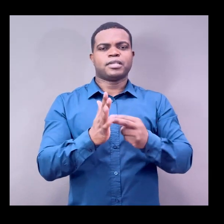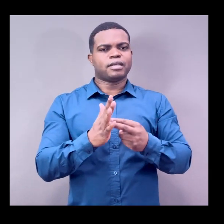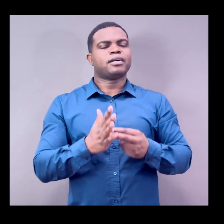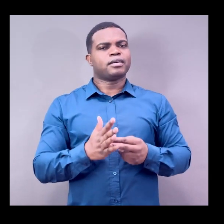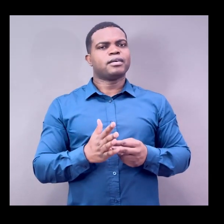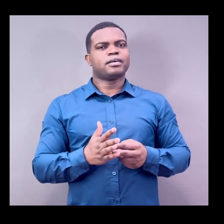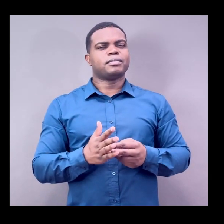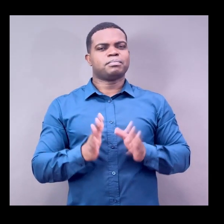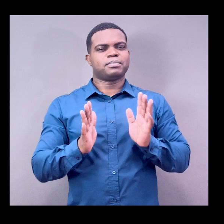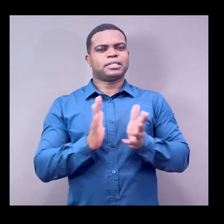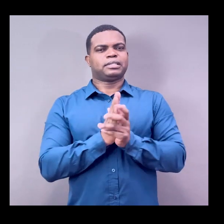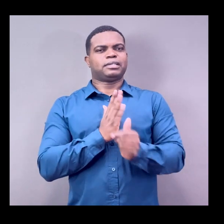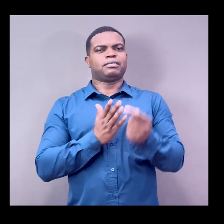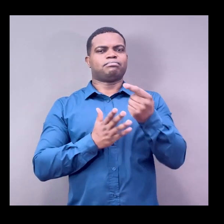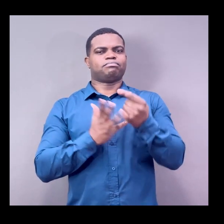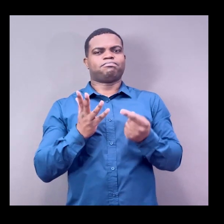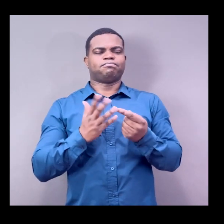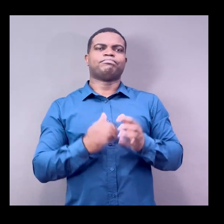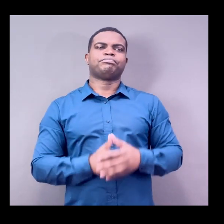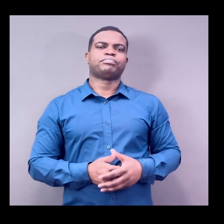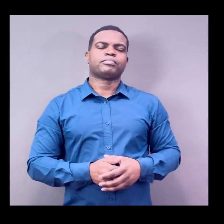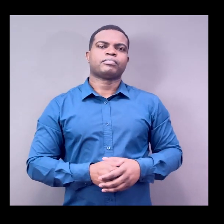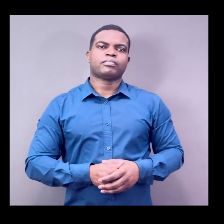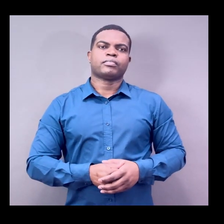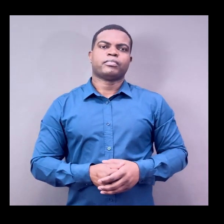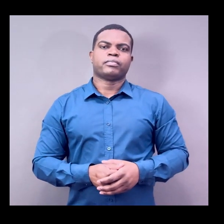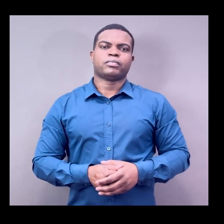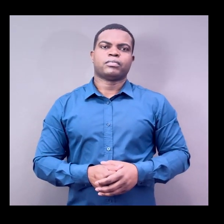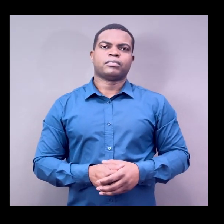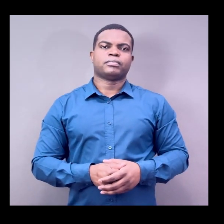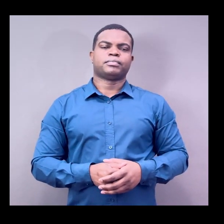moderation skills. So because you also